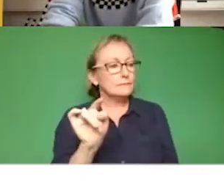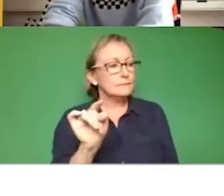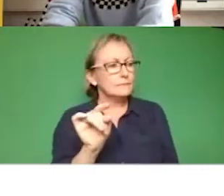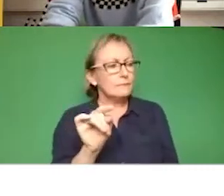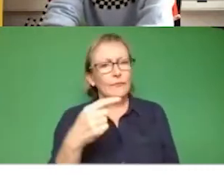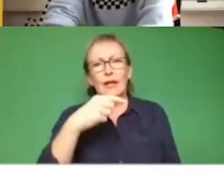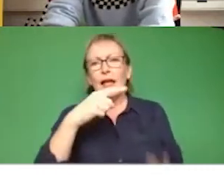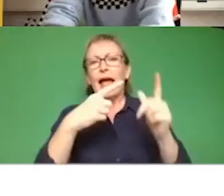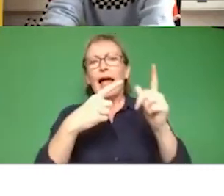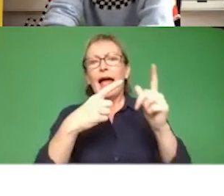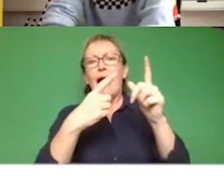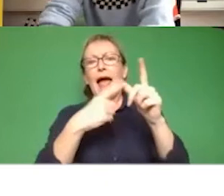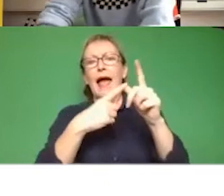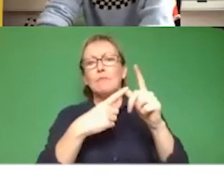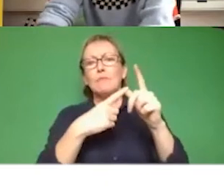just always been